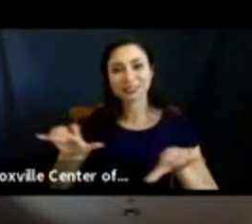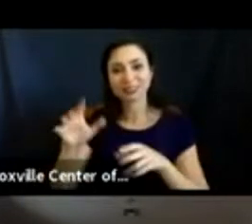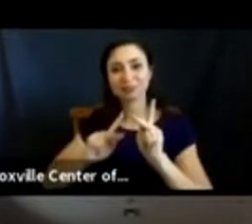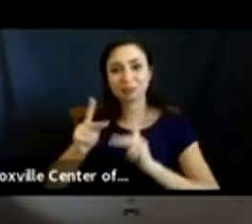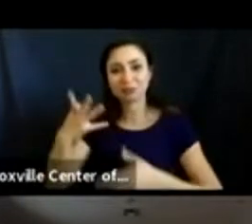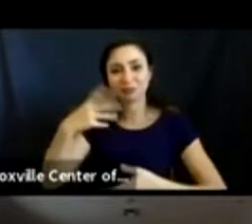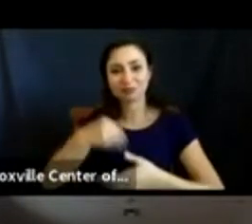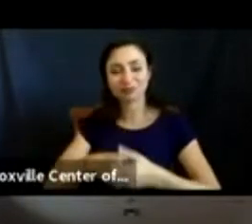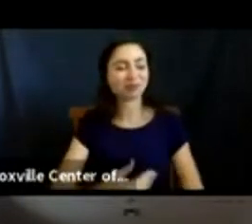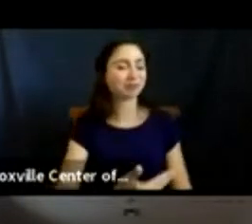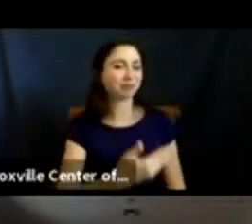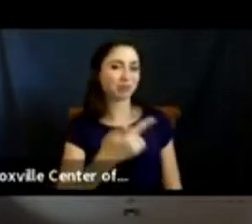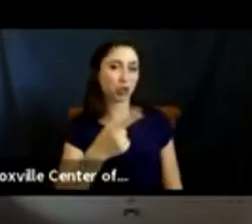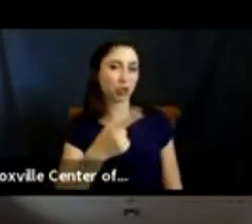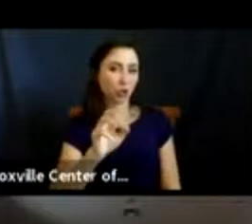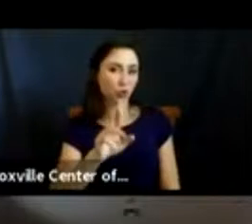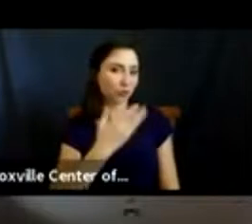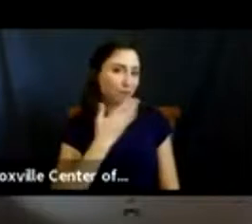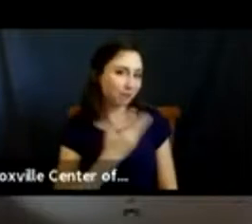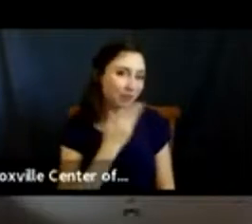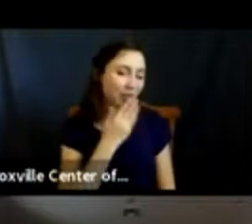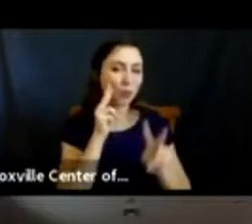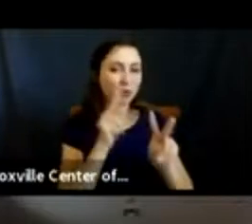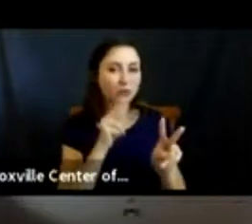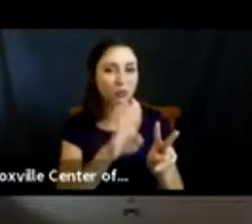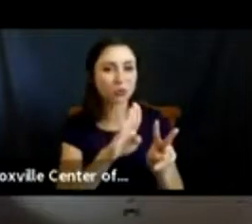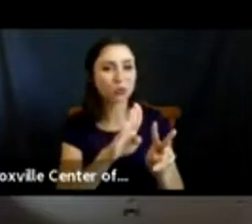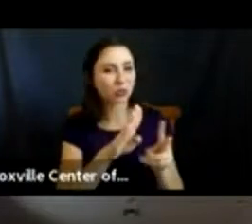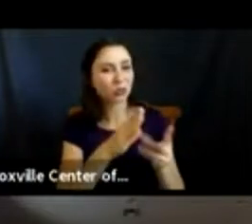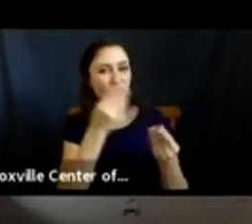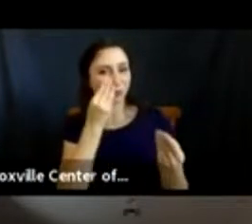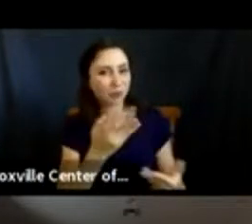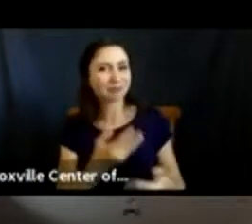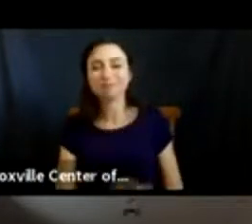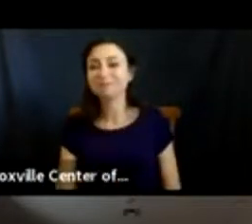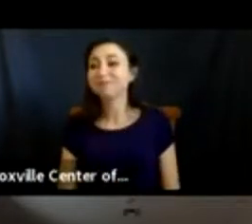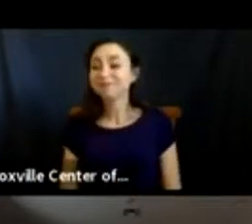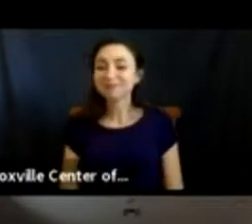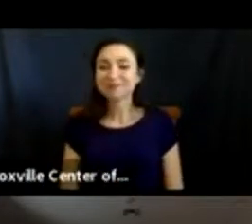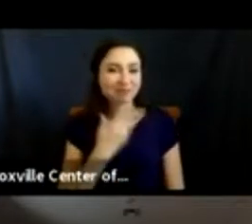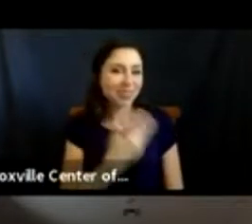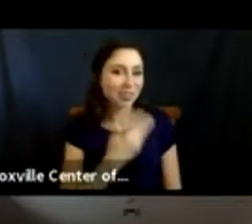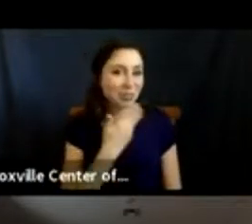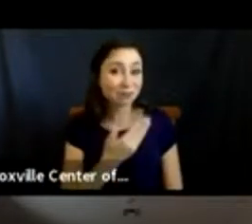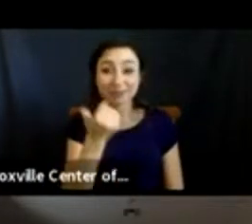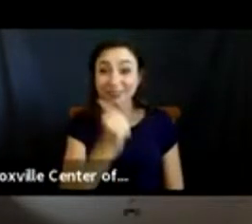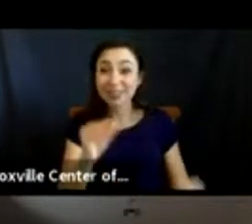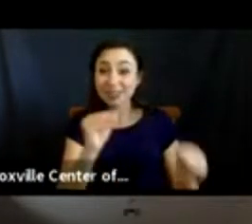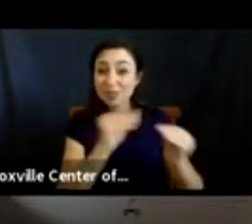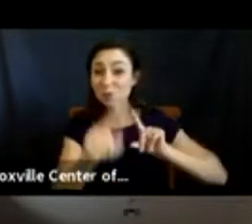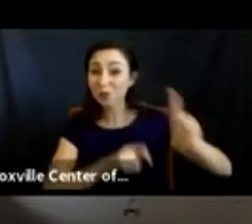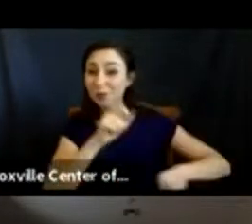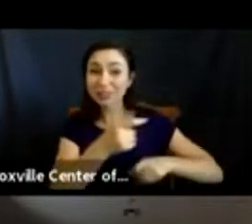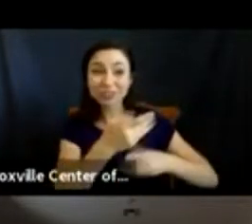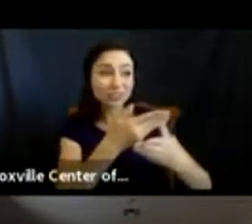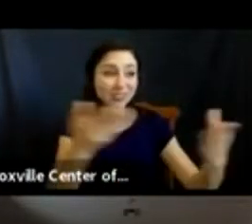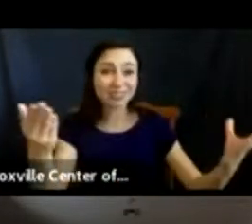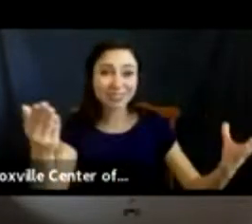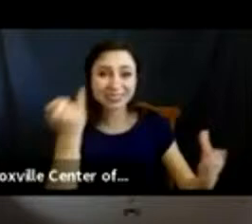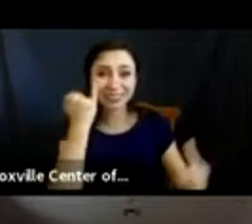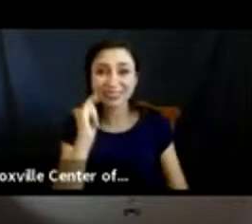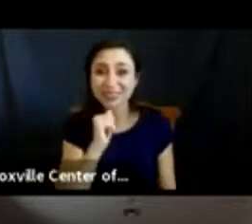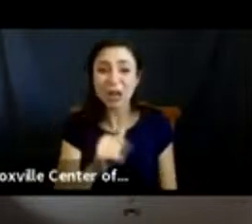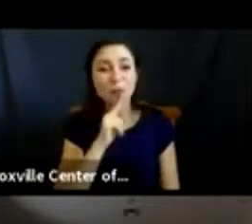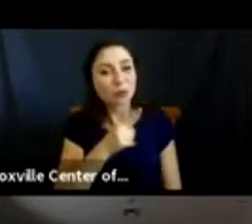to your input. Thank you very much. Any other questions from the board for Dr. Cahill? If not, again, we